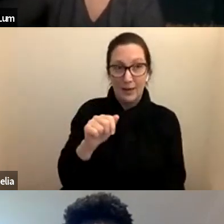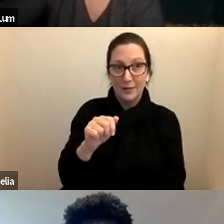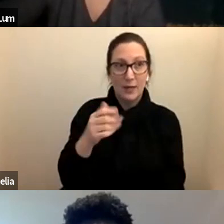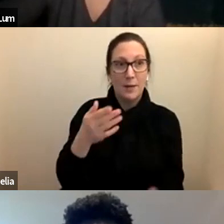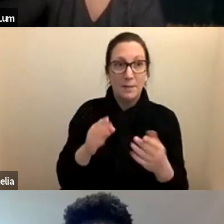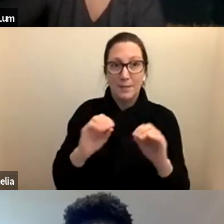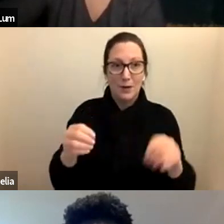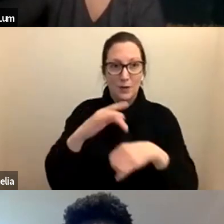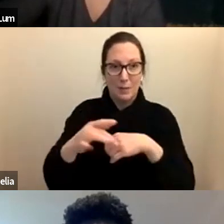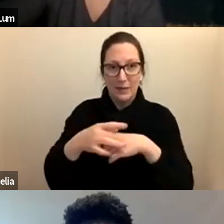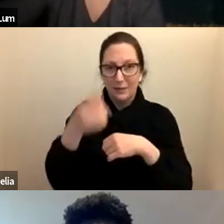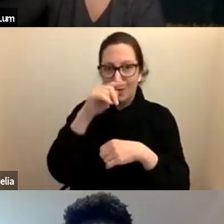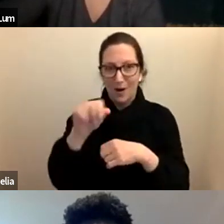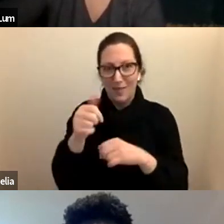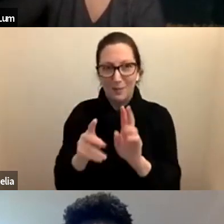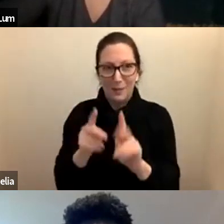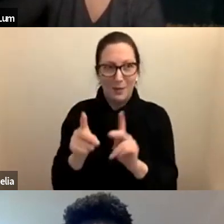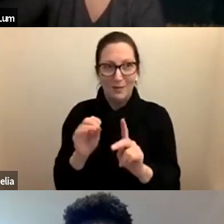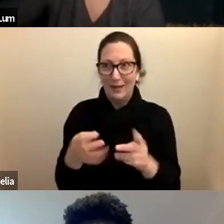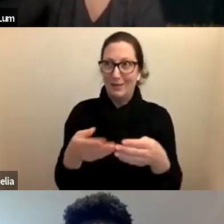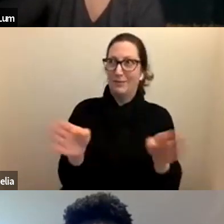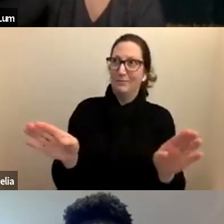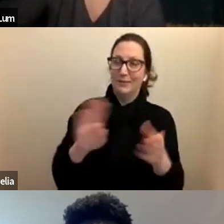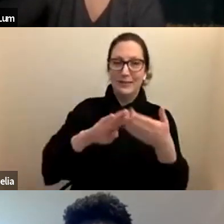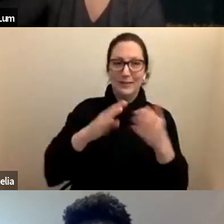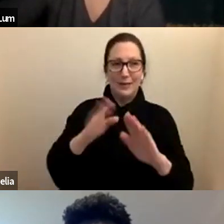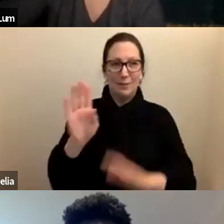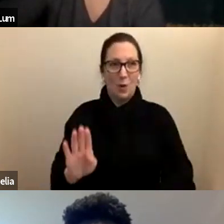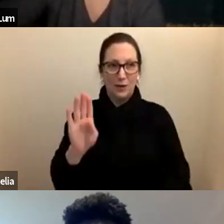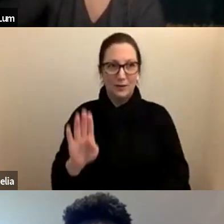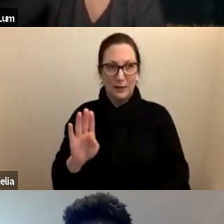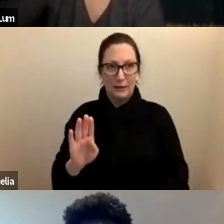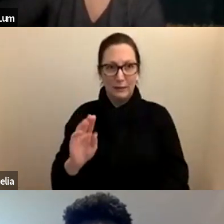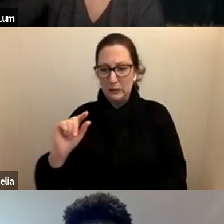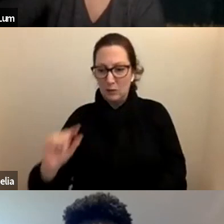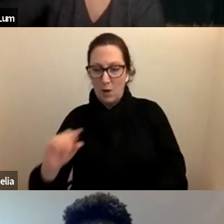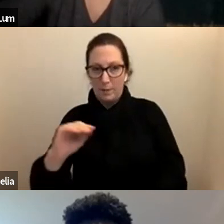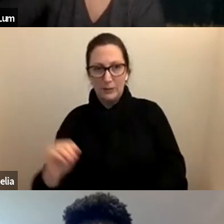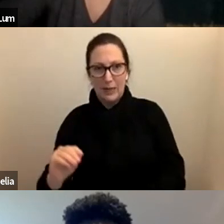city of Boston and offered, you know, that proportion. So I